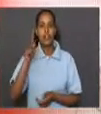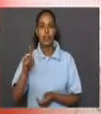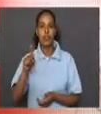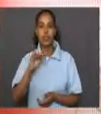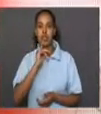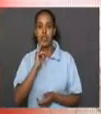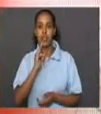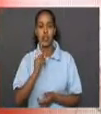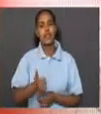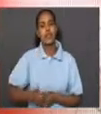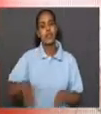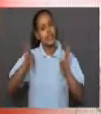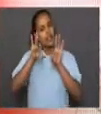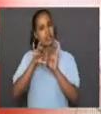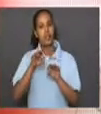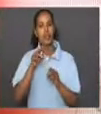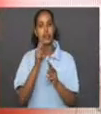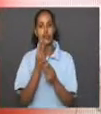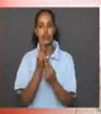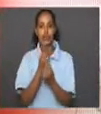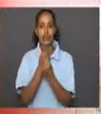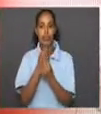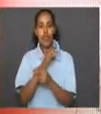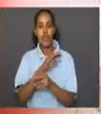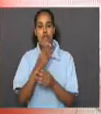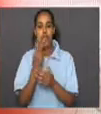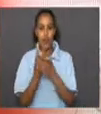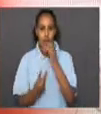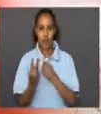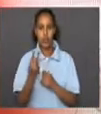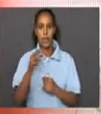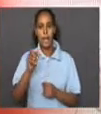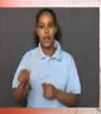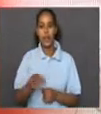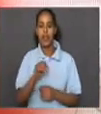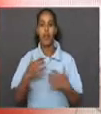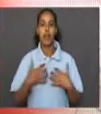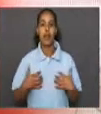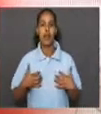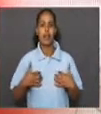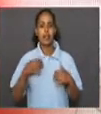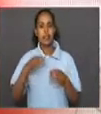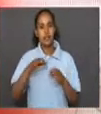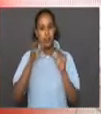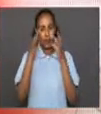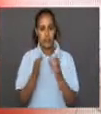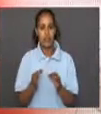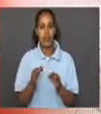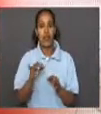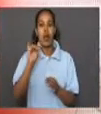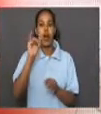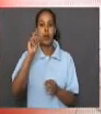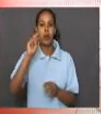Phosphorus is an essential nutrient for both plants and animals in specific